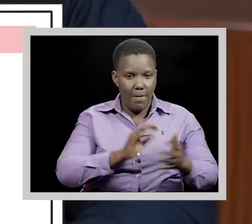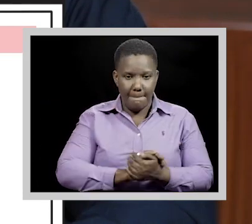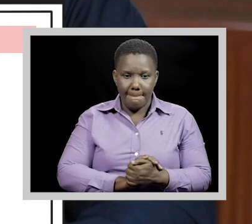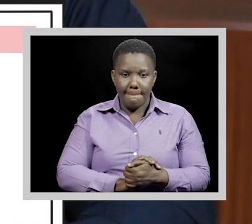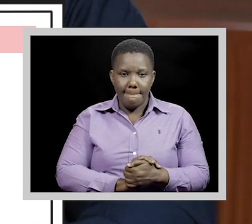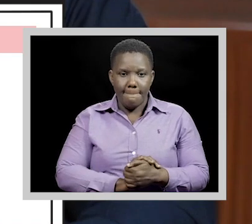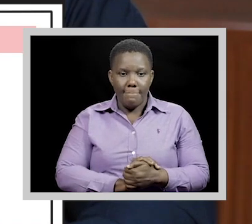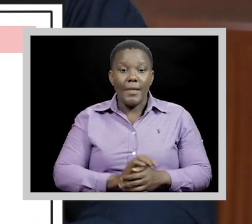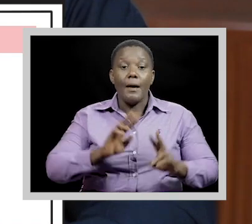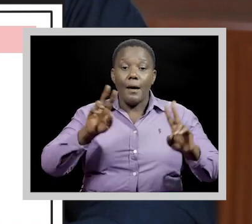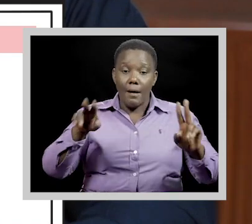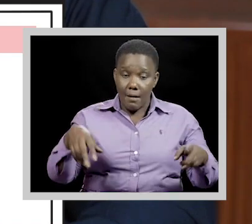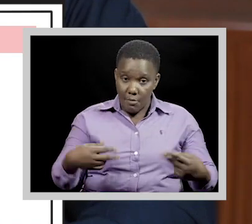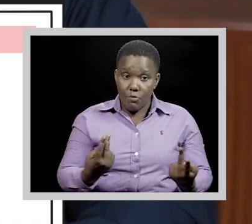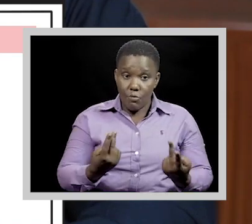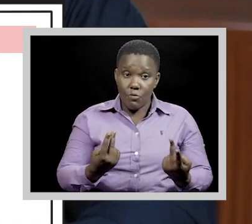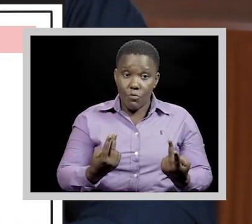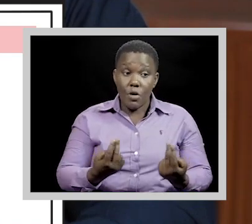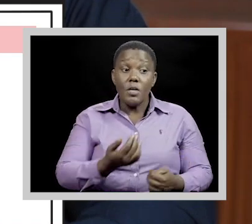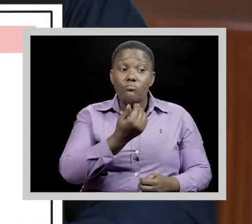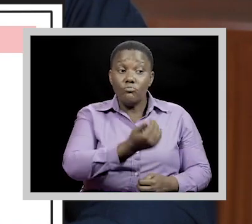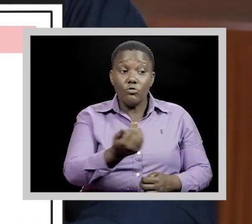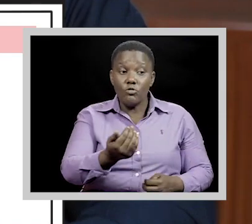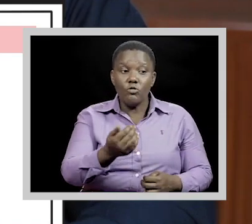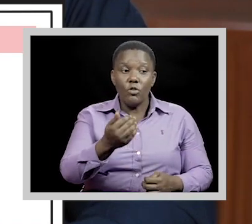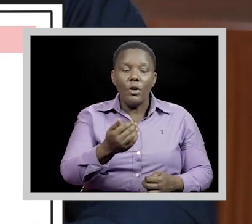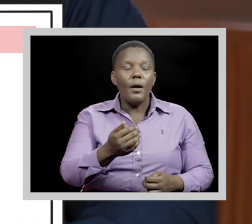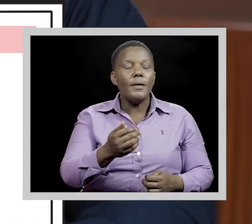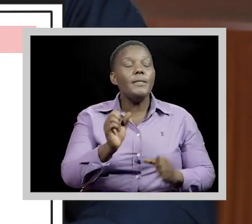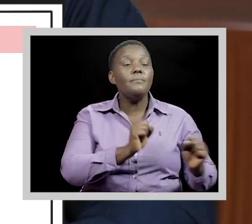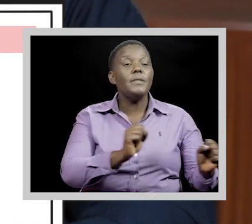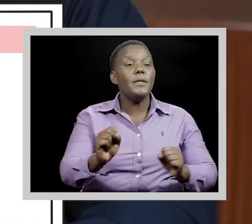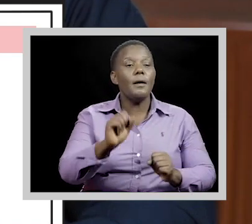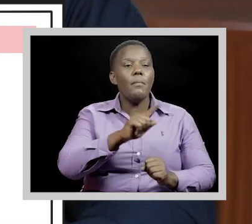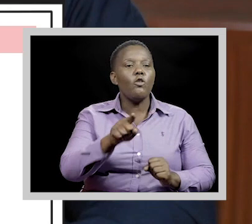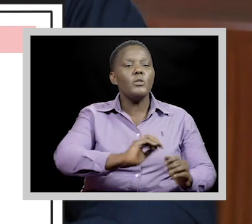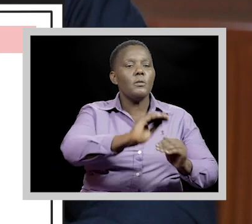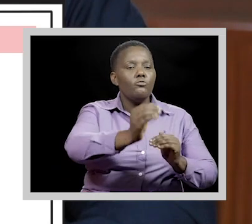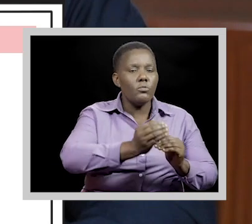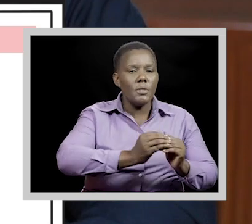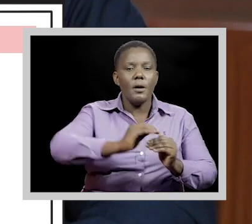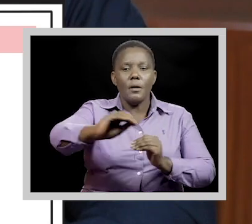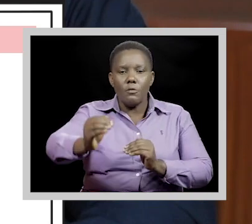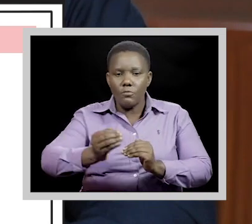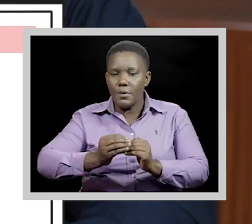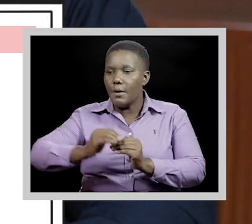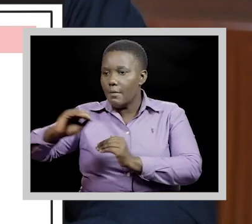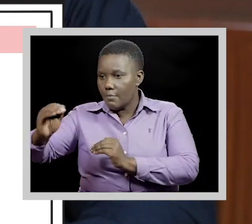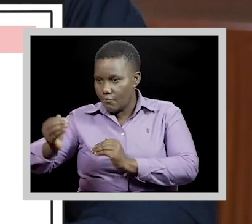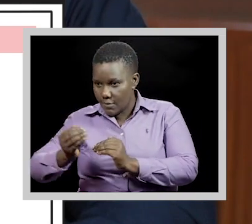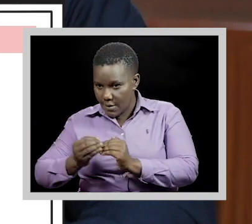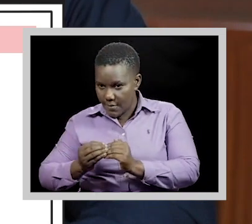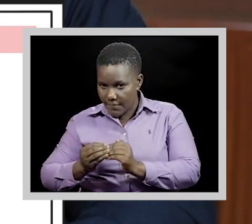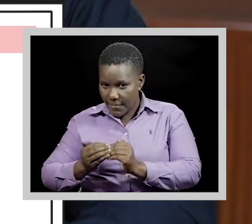violence or a child is a persistent offender and has committed offenses that would,